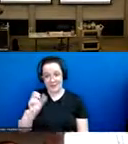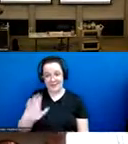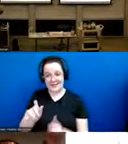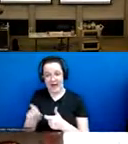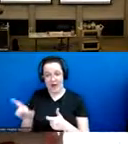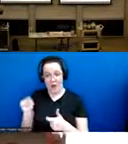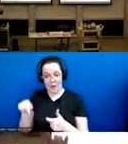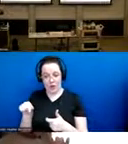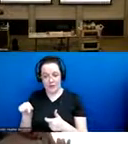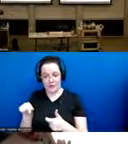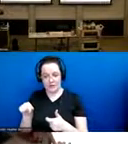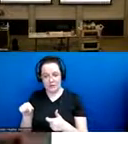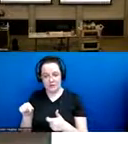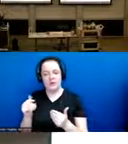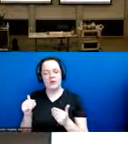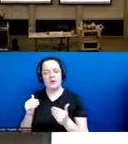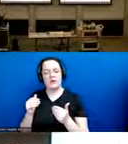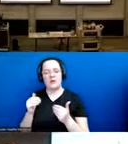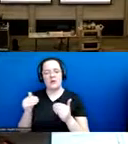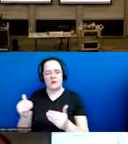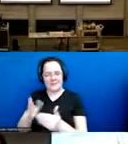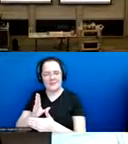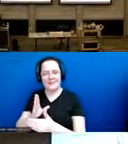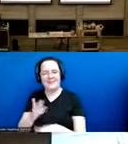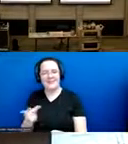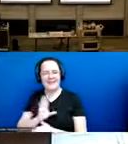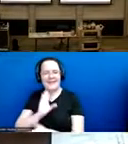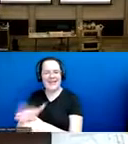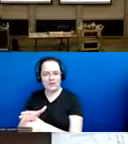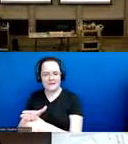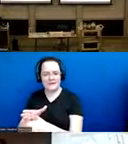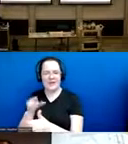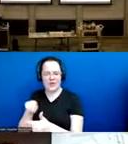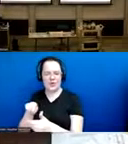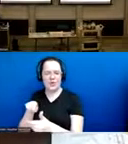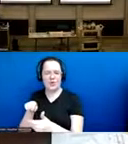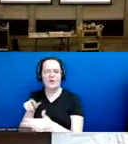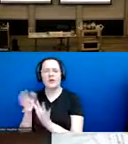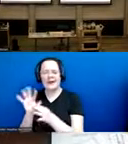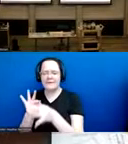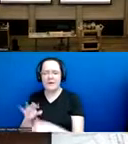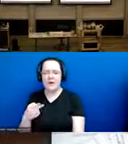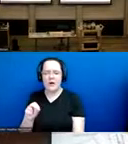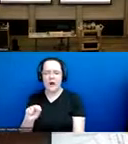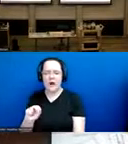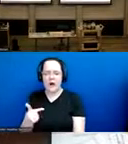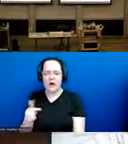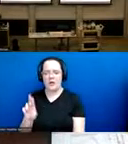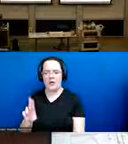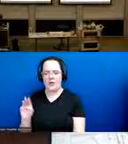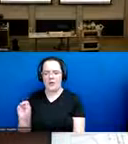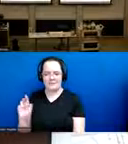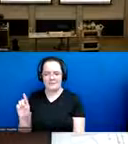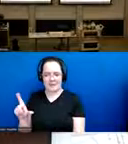then interfere them in a form related to this Hongo-Mandel experiment, right? And what you want to demonstrate is